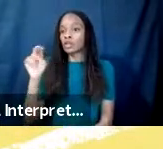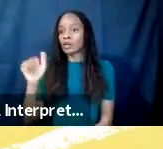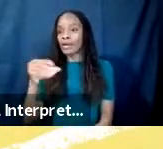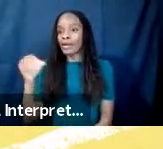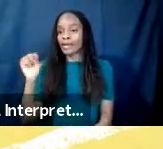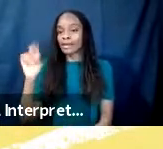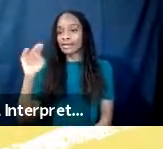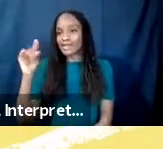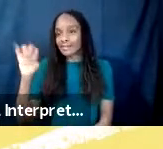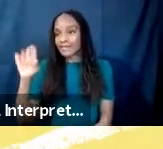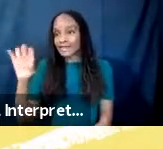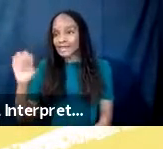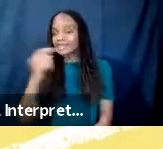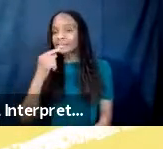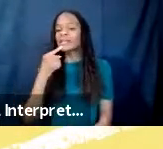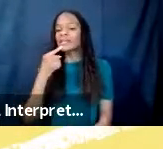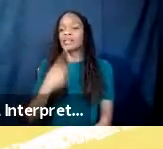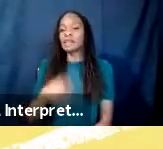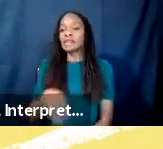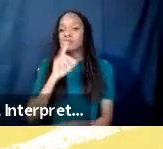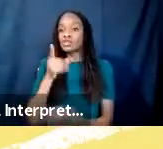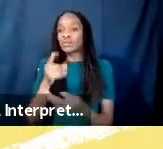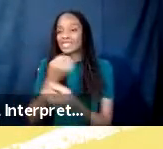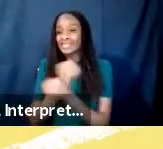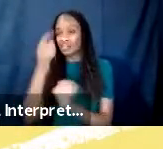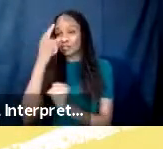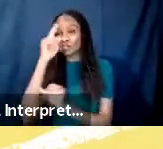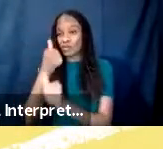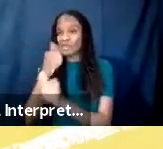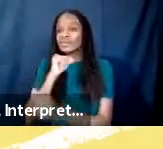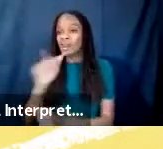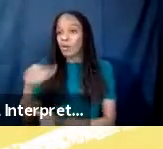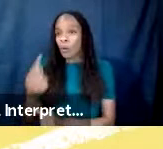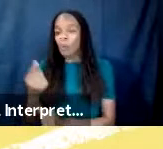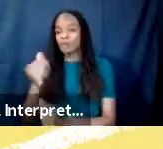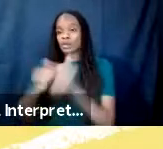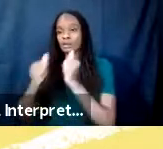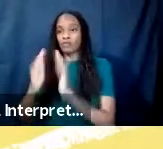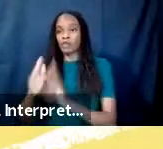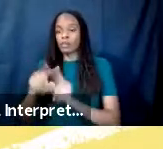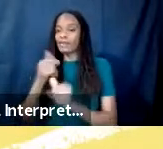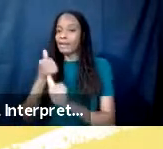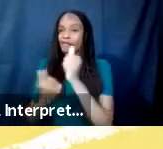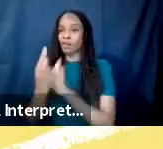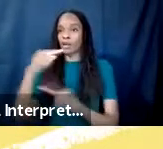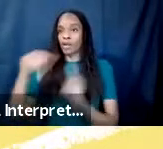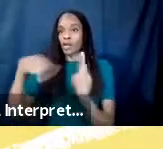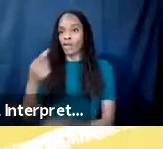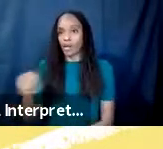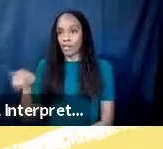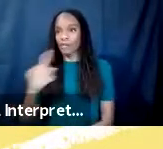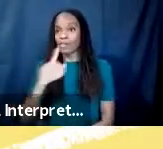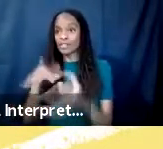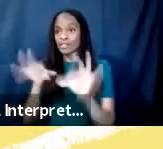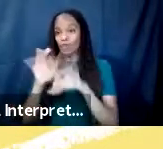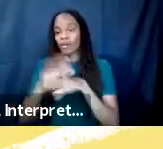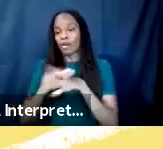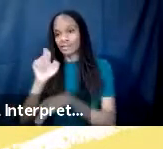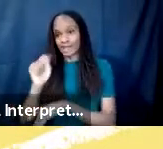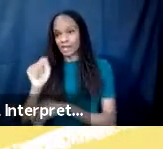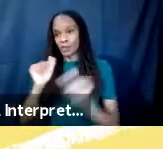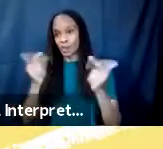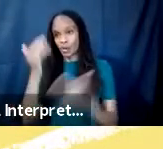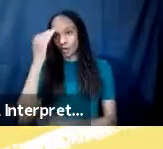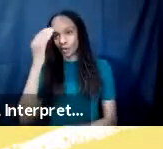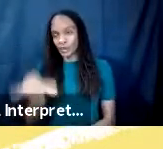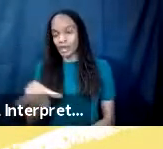safety of not only the stunt performers, but also everyone around the stunt performers. And that's really important on a set, as you all know.